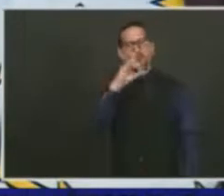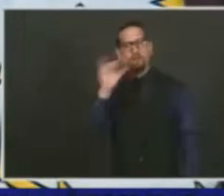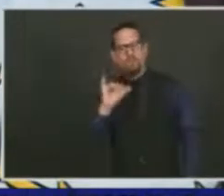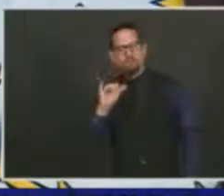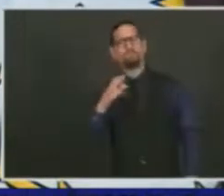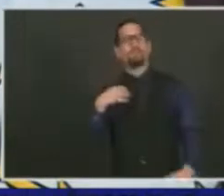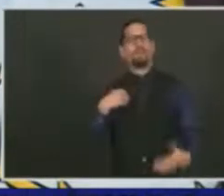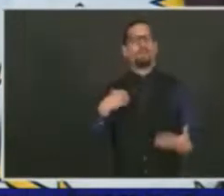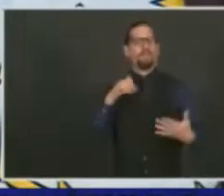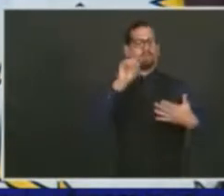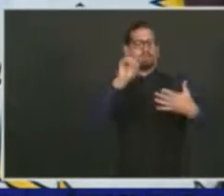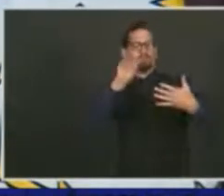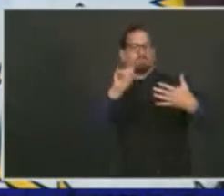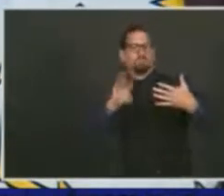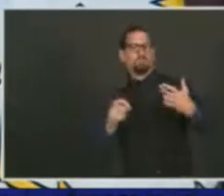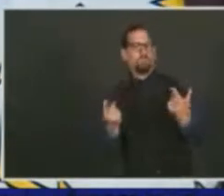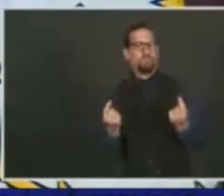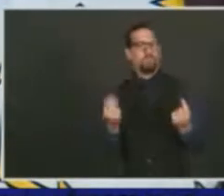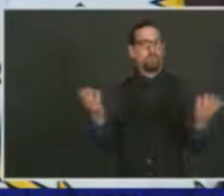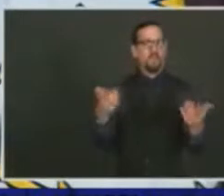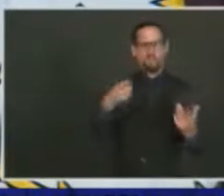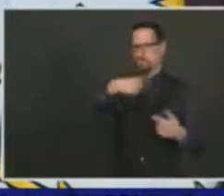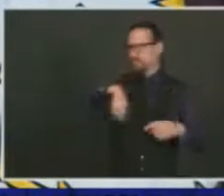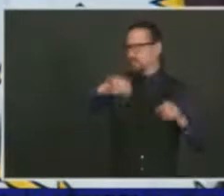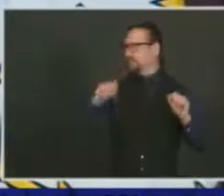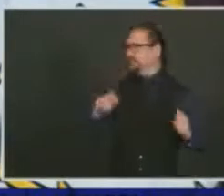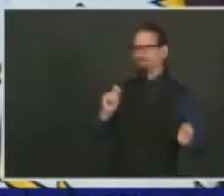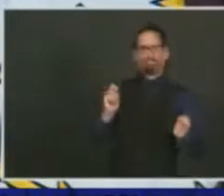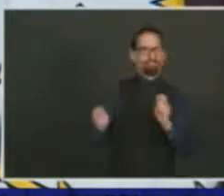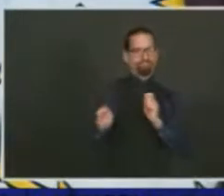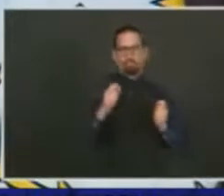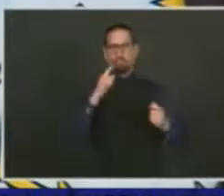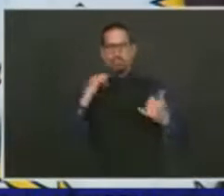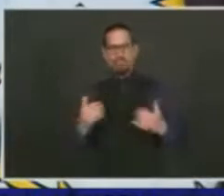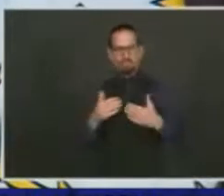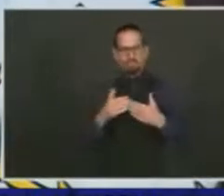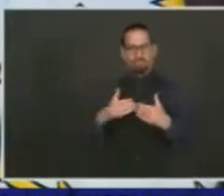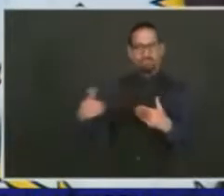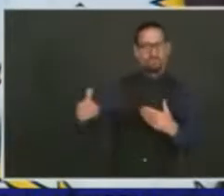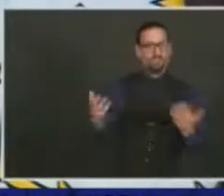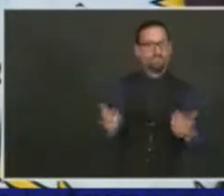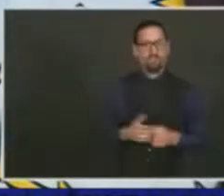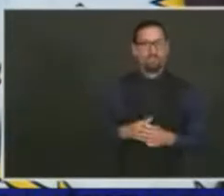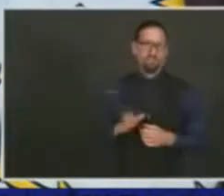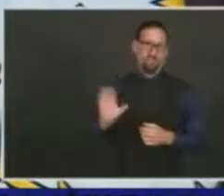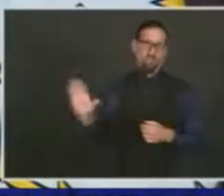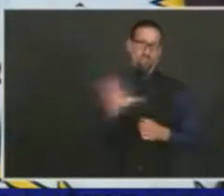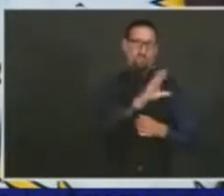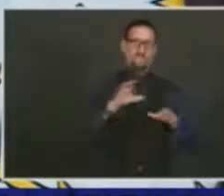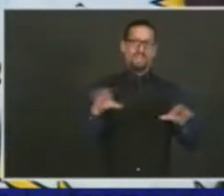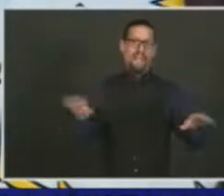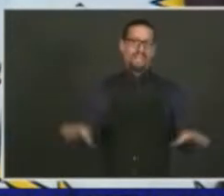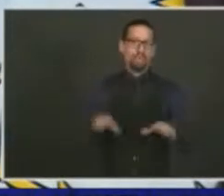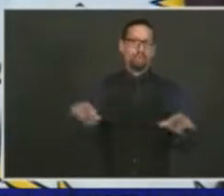you could adjust your behavior to get Rhode Island back on the right track.